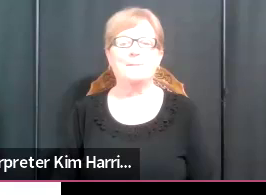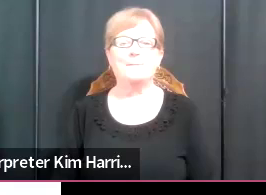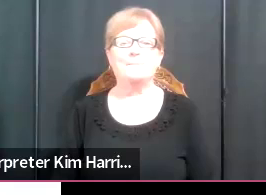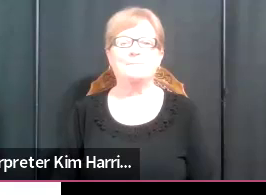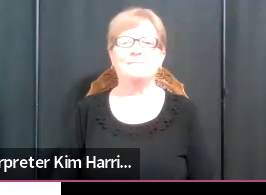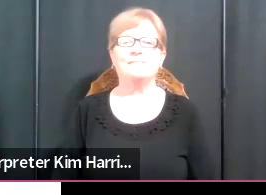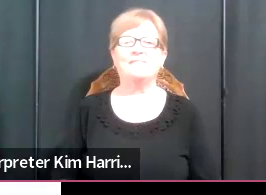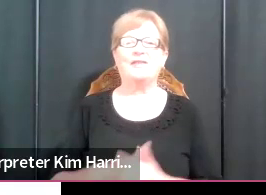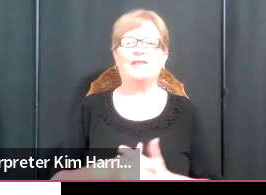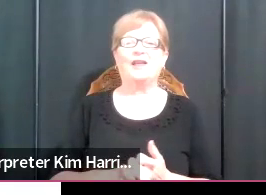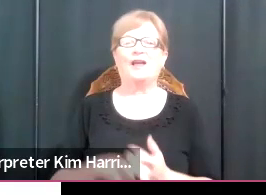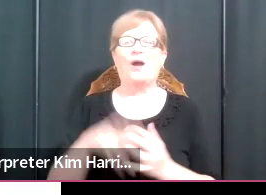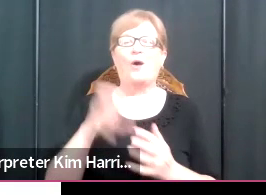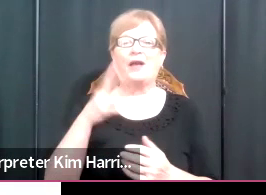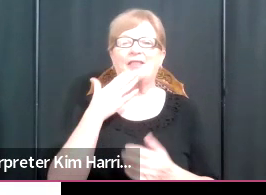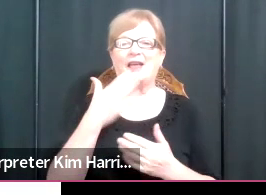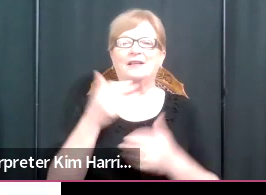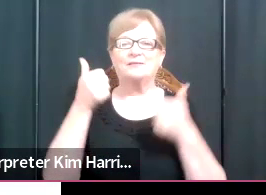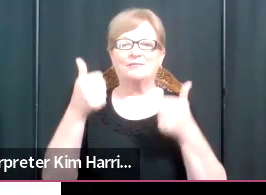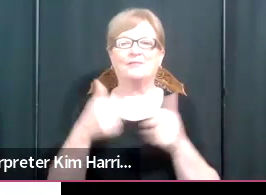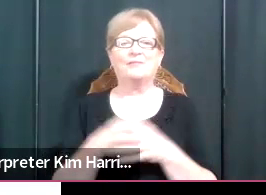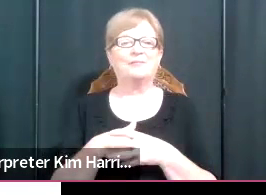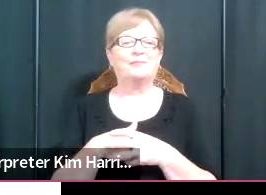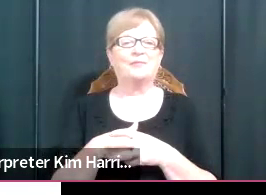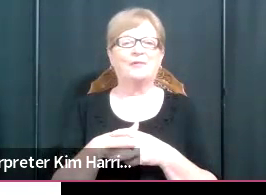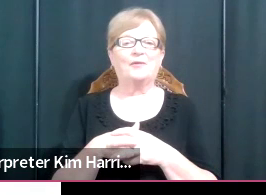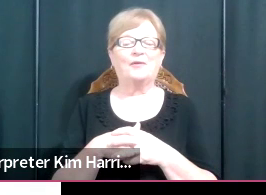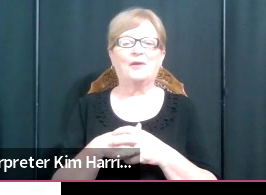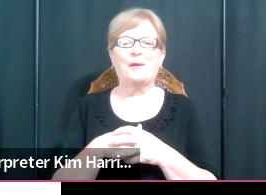Okay, he wrote, okay, thanks. Thank you.